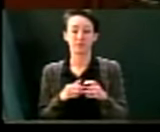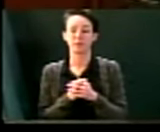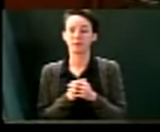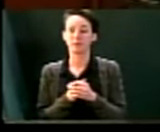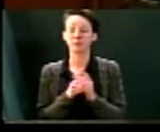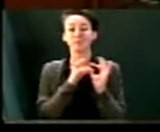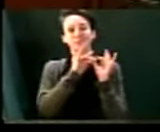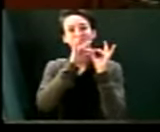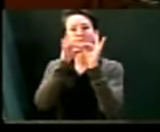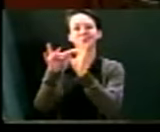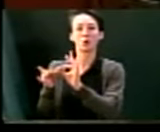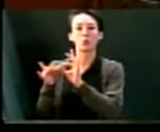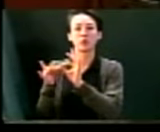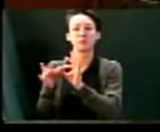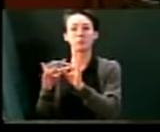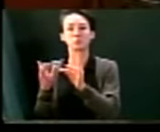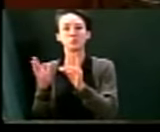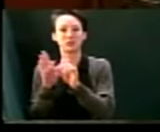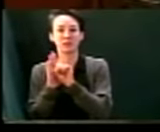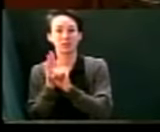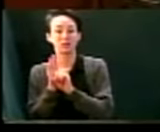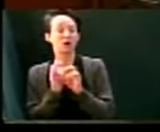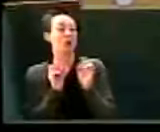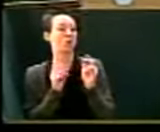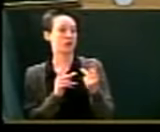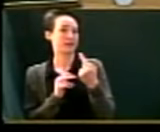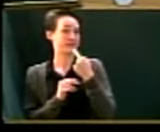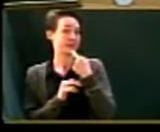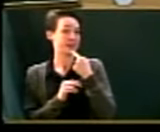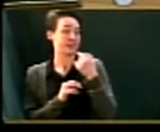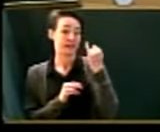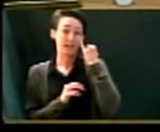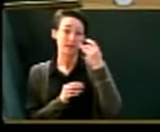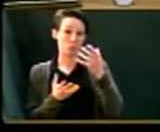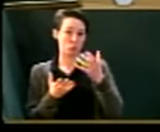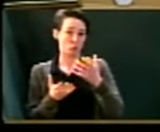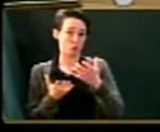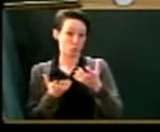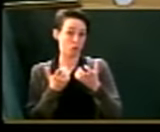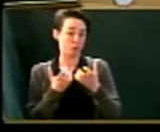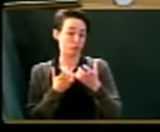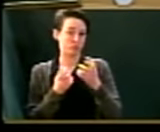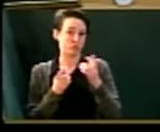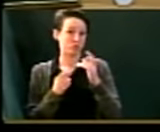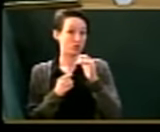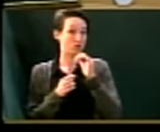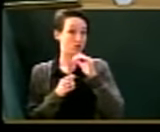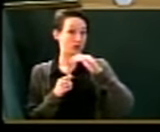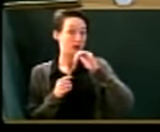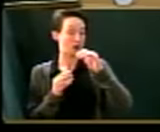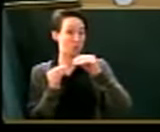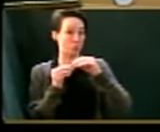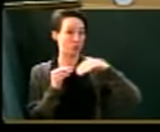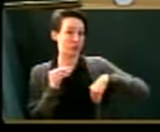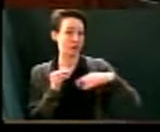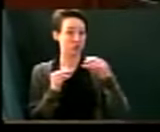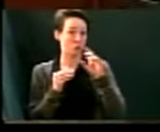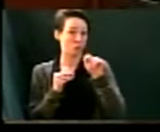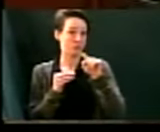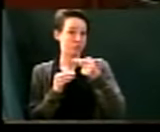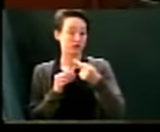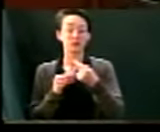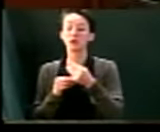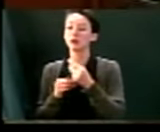according to the state. Okay, it says if you wish no later than October 1st. You can file by